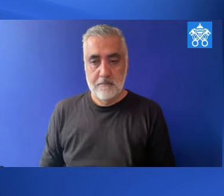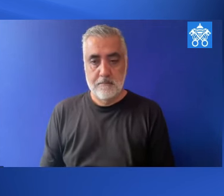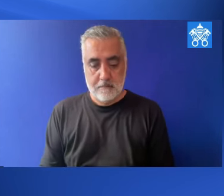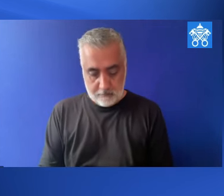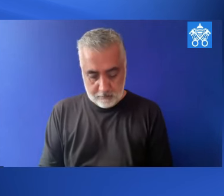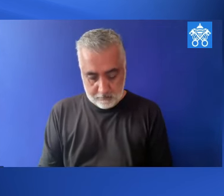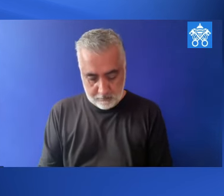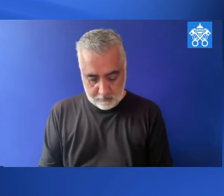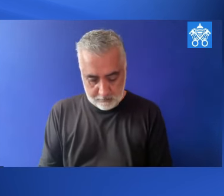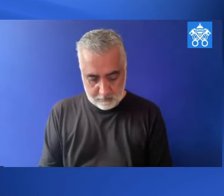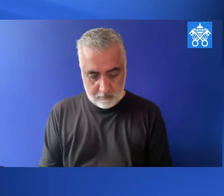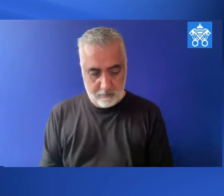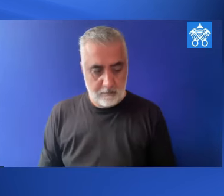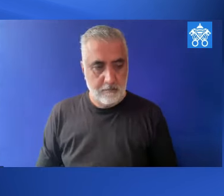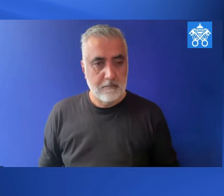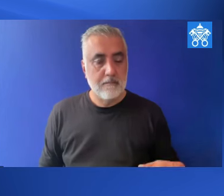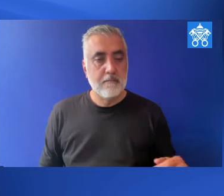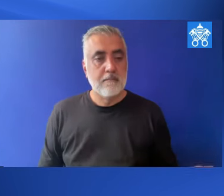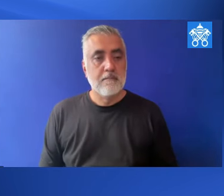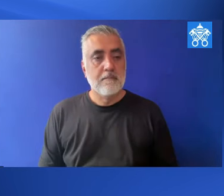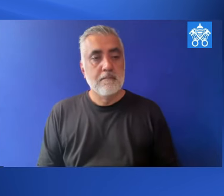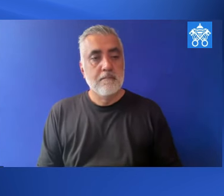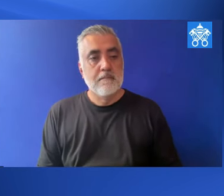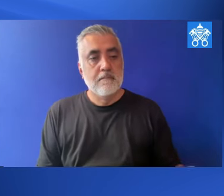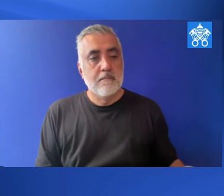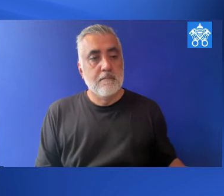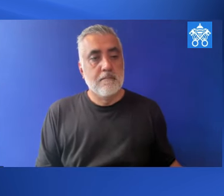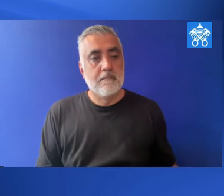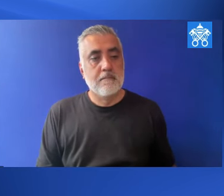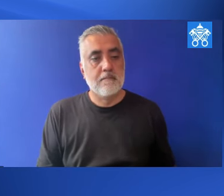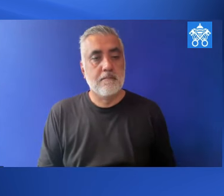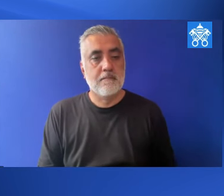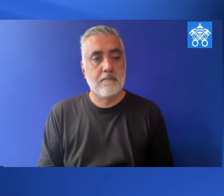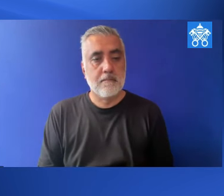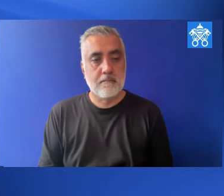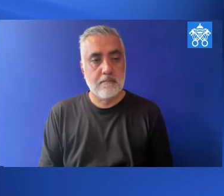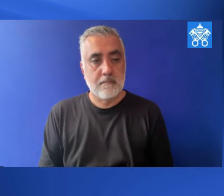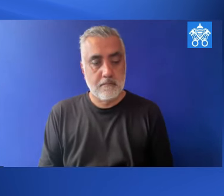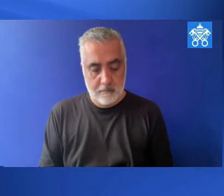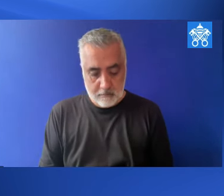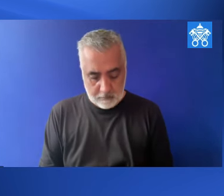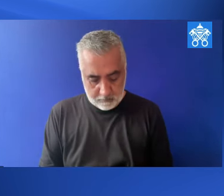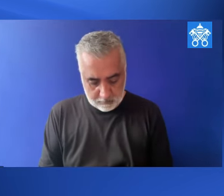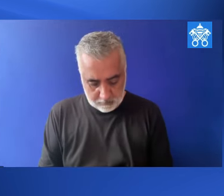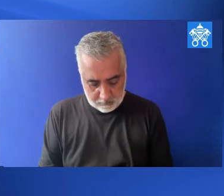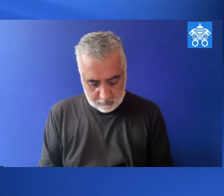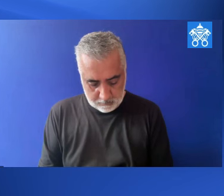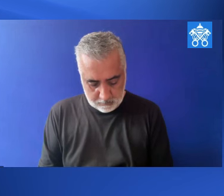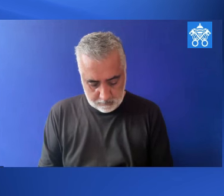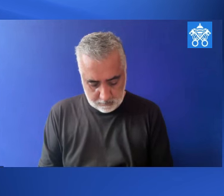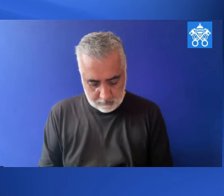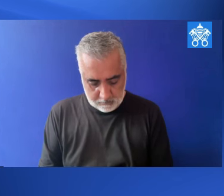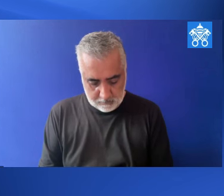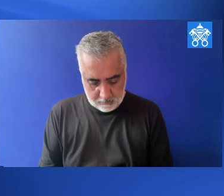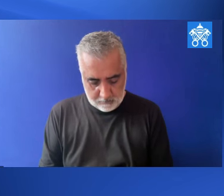inglese presenti all'odierna udienza, specialmente ai gruppi provenienti dal Regno Unito,